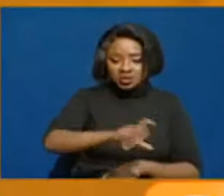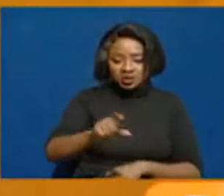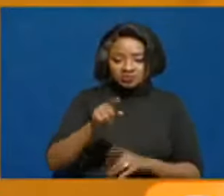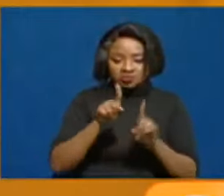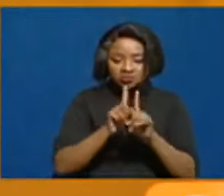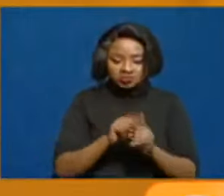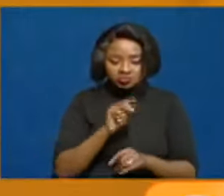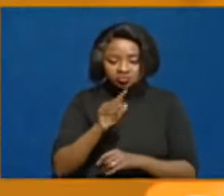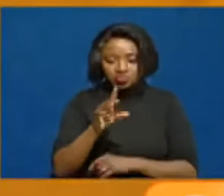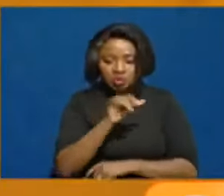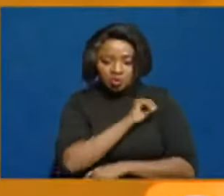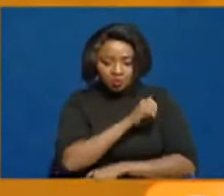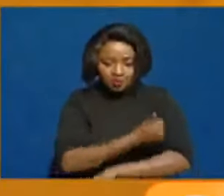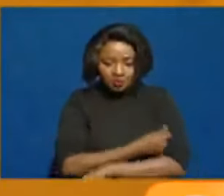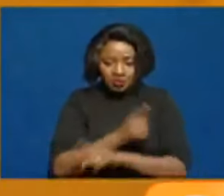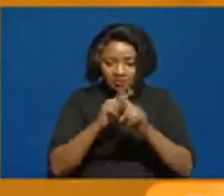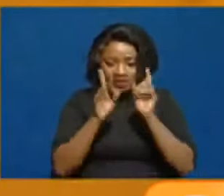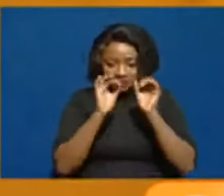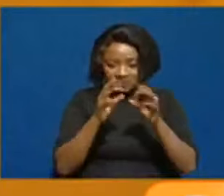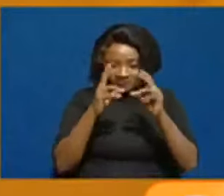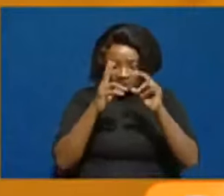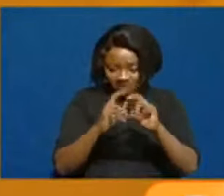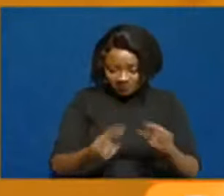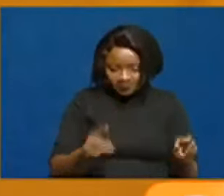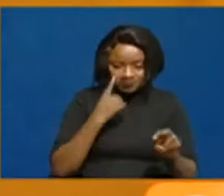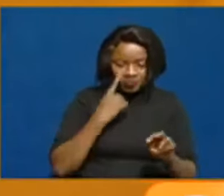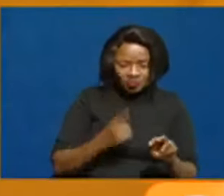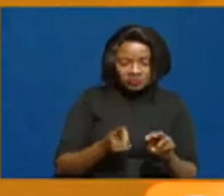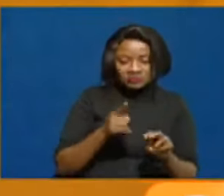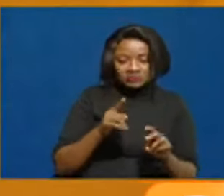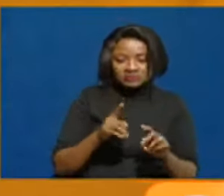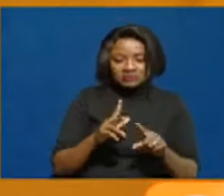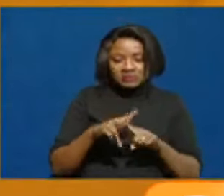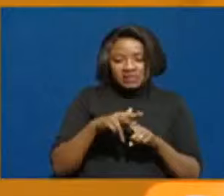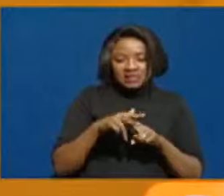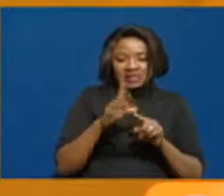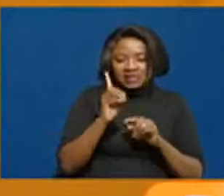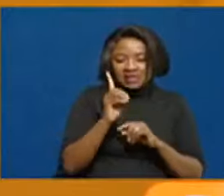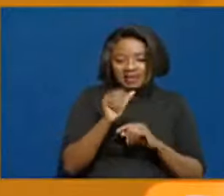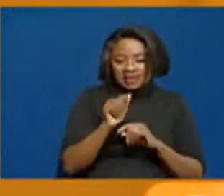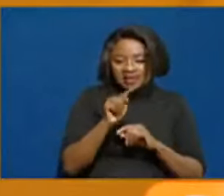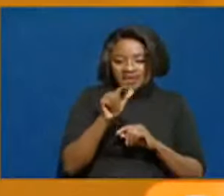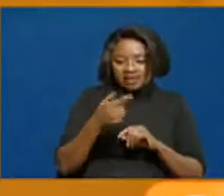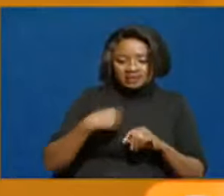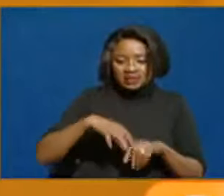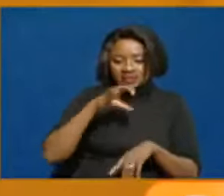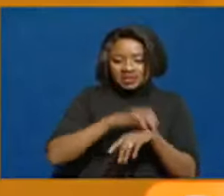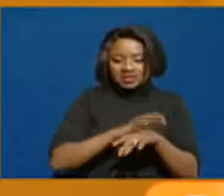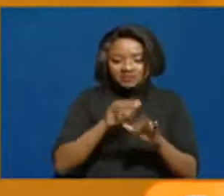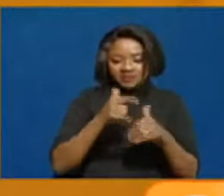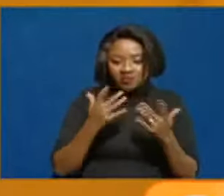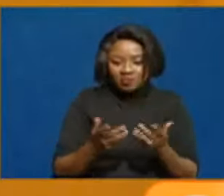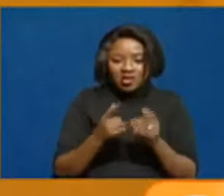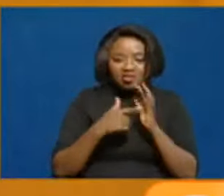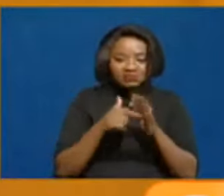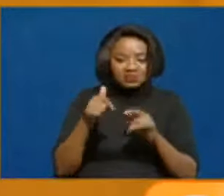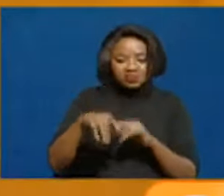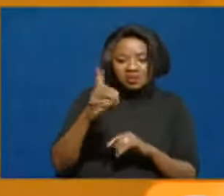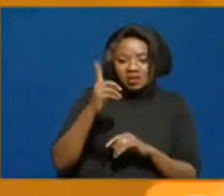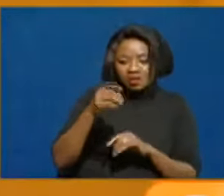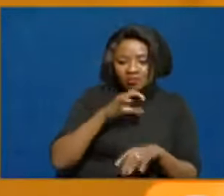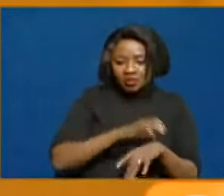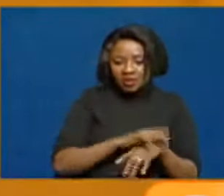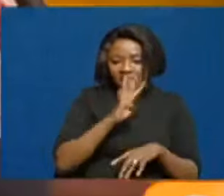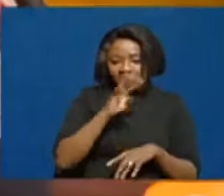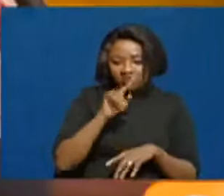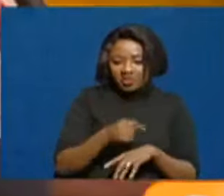at the sources of data, and for example, we say Nairobi produces about 4,000 tons of